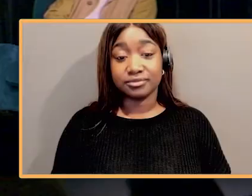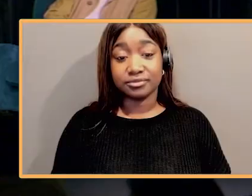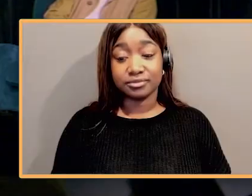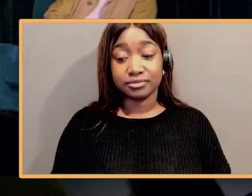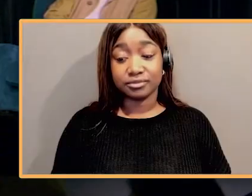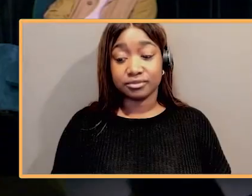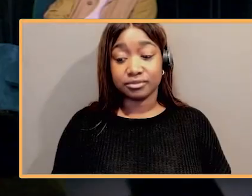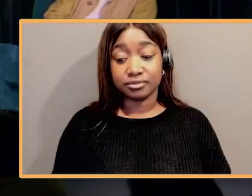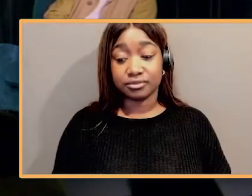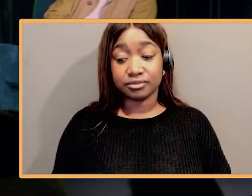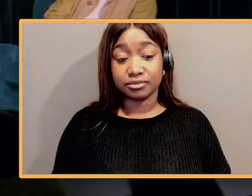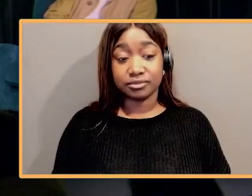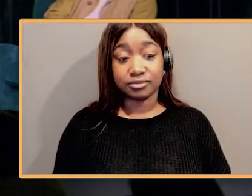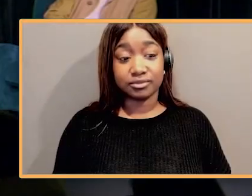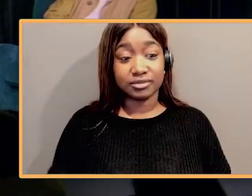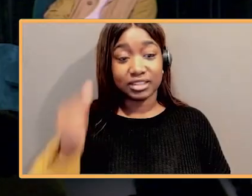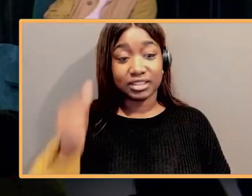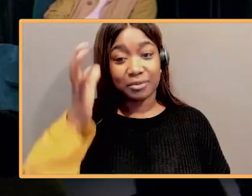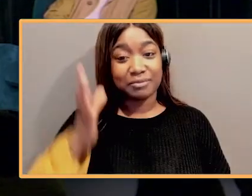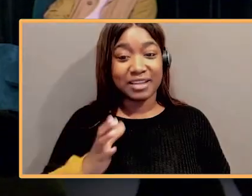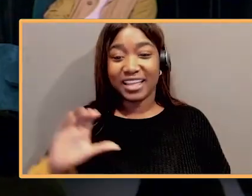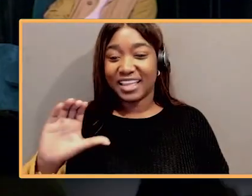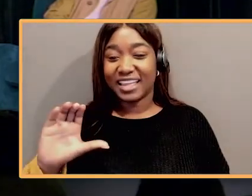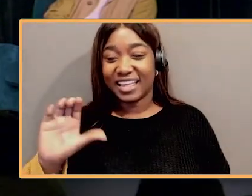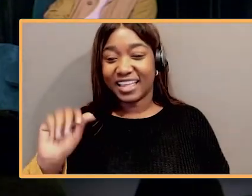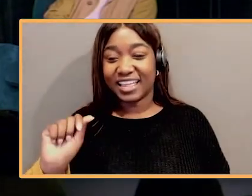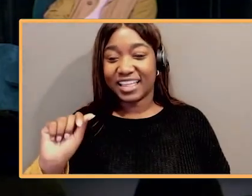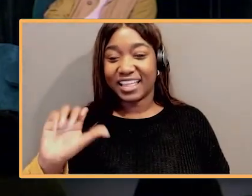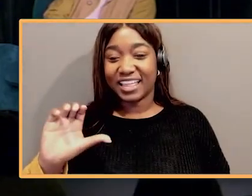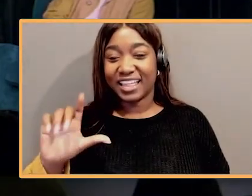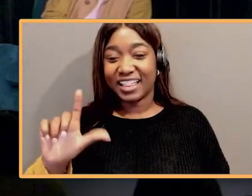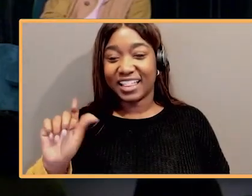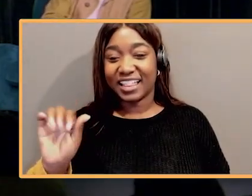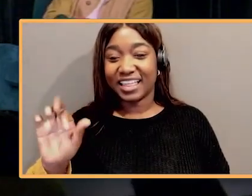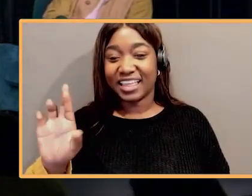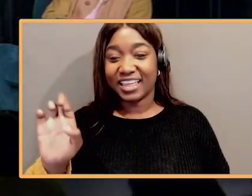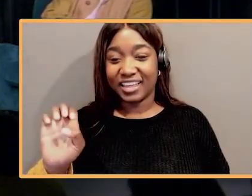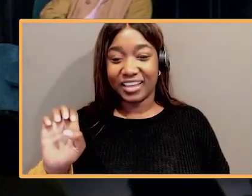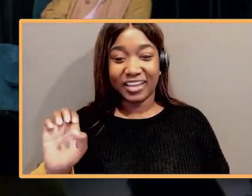I'm going to try to make. Where's Claire? Claire's going to yell at me. One more.